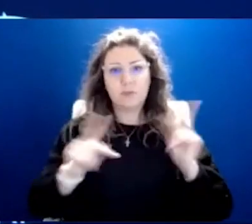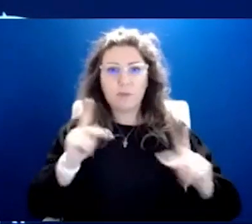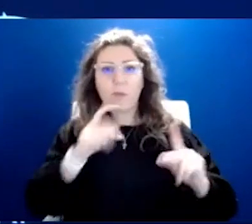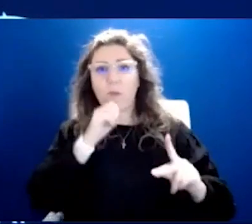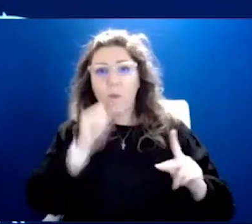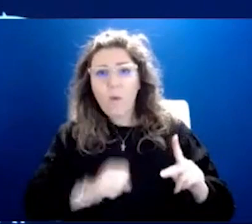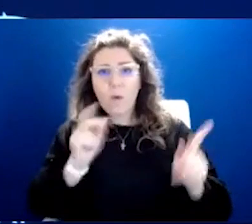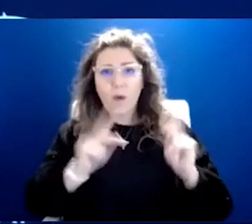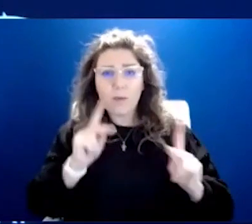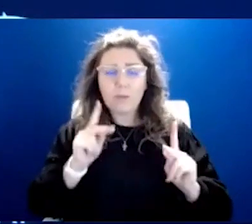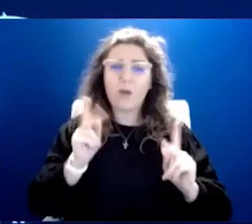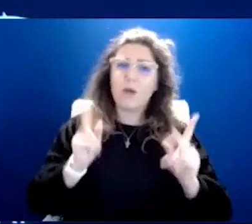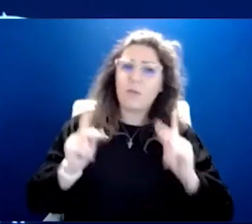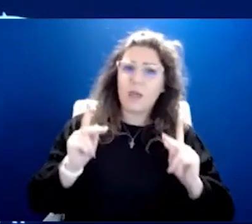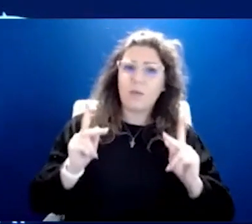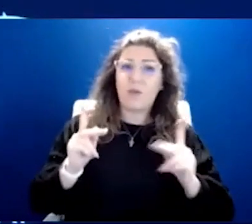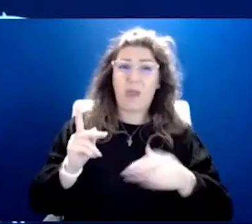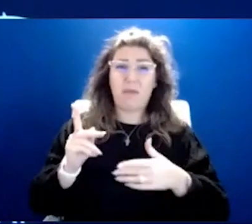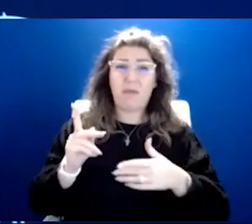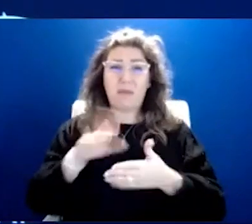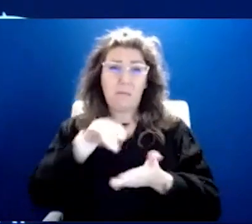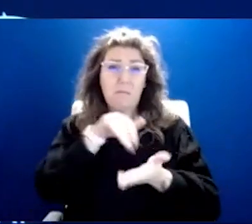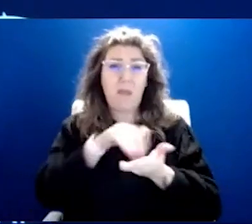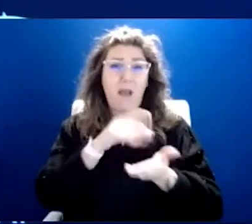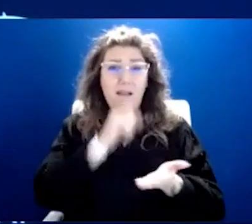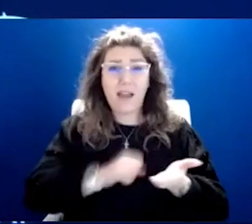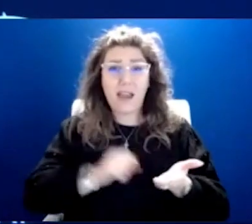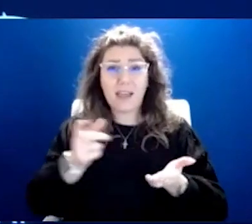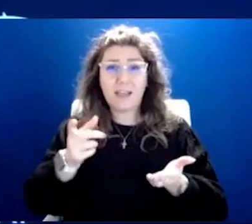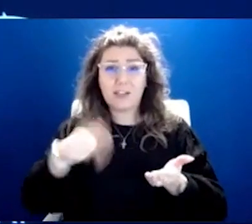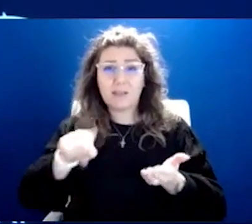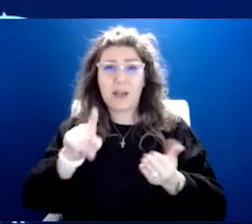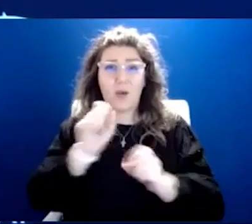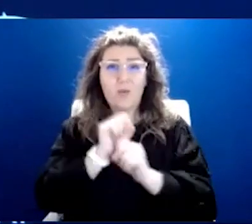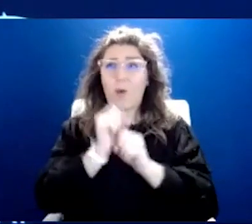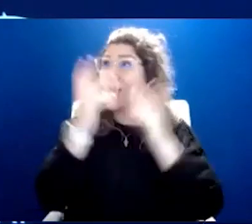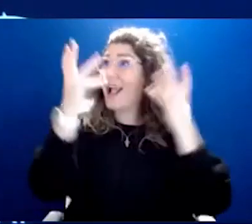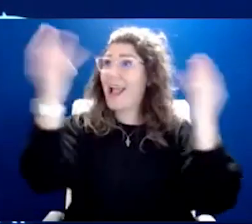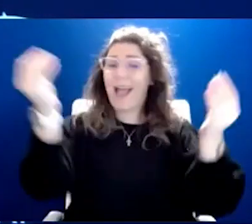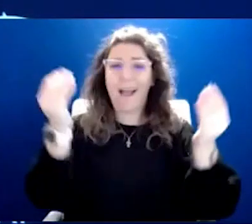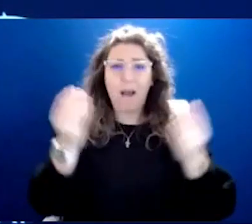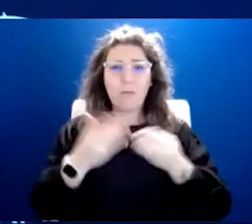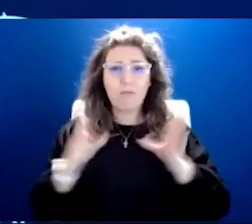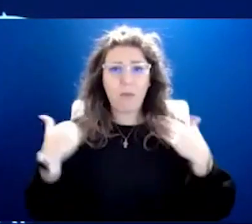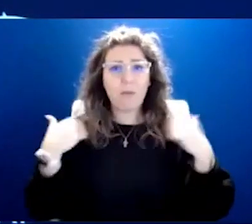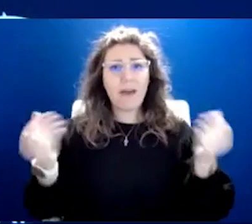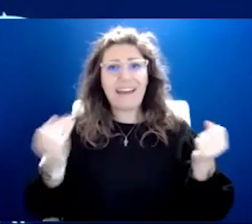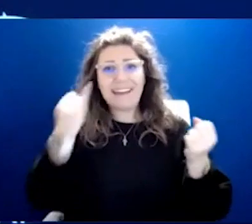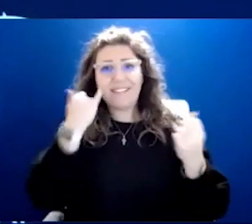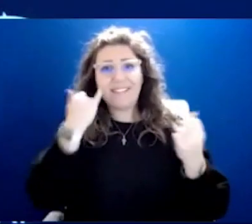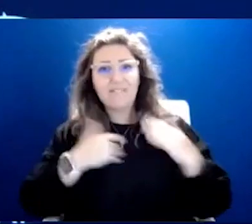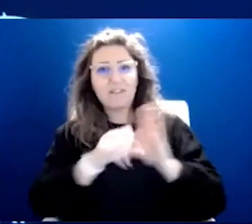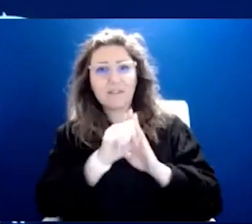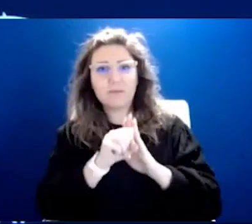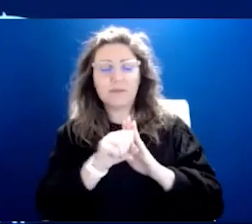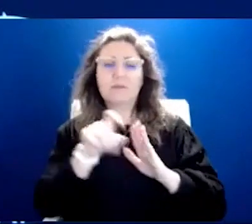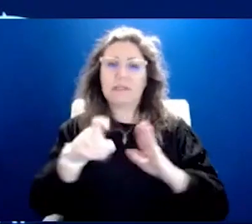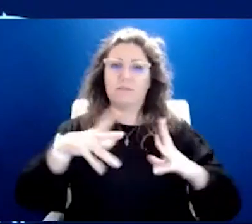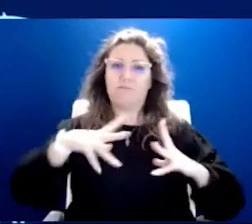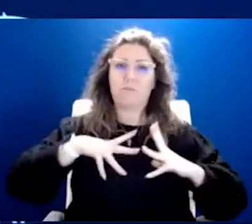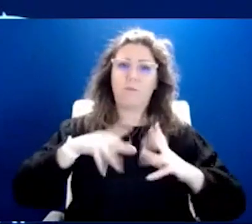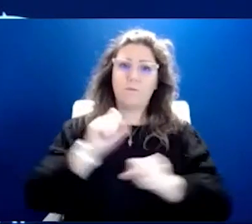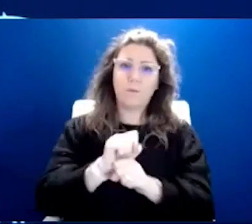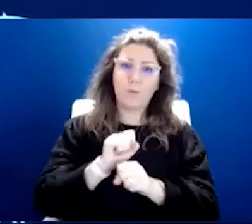who maybe the middle-aged people who we know work out in the public sector. We want them to, if they're symptomatic, to take that time off of work. So we wanted to do